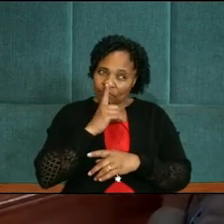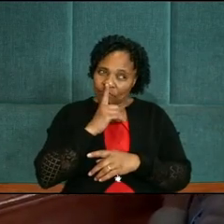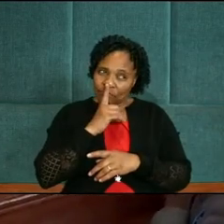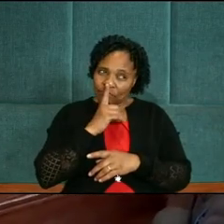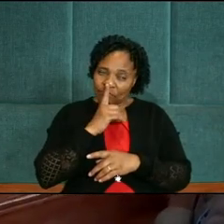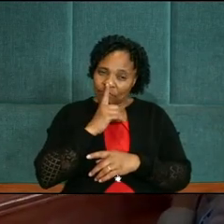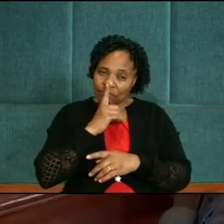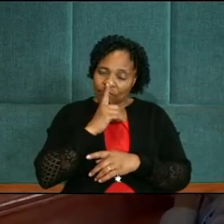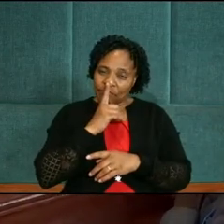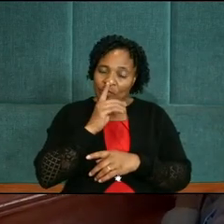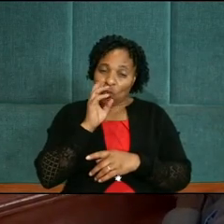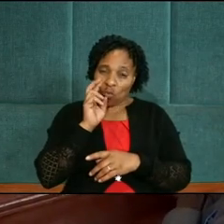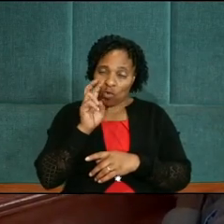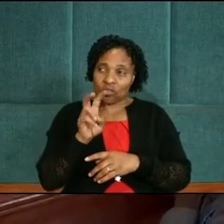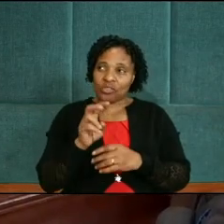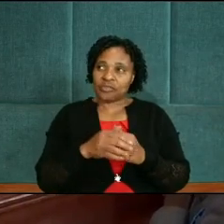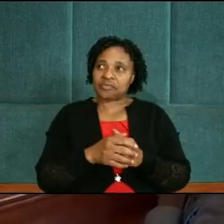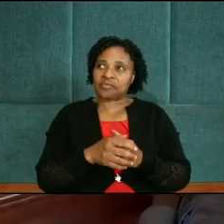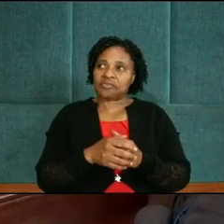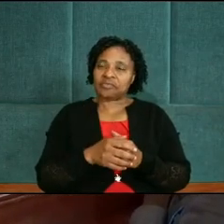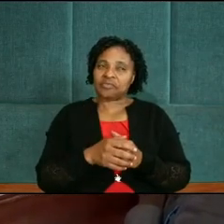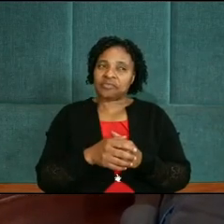Here's what troubles me.